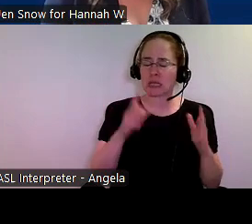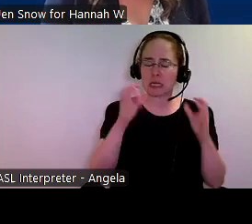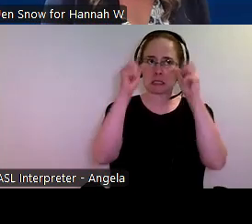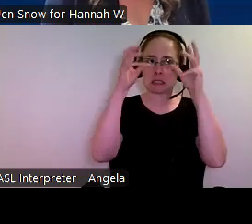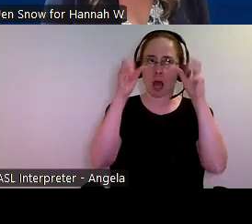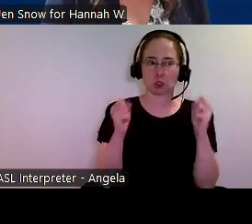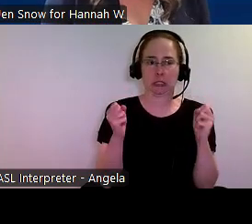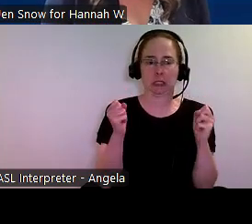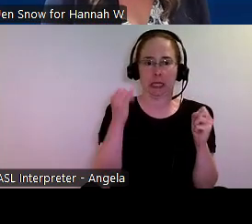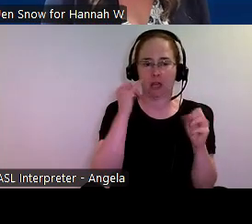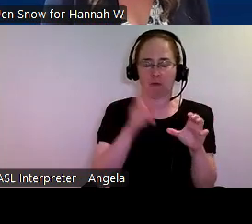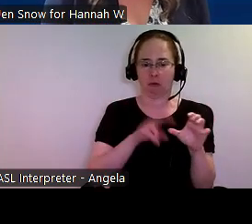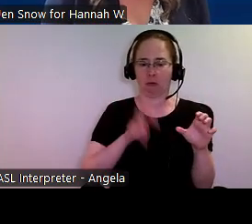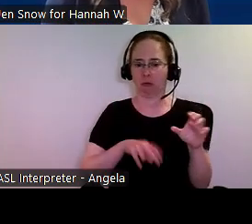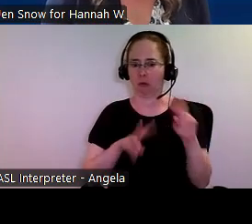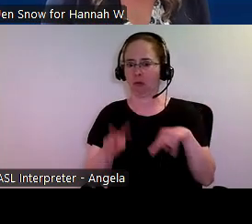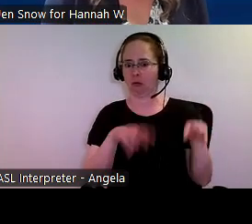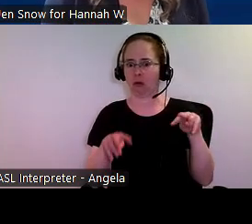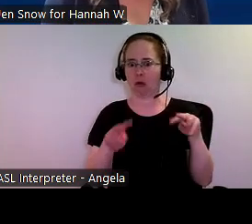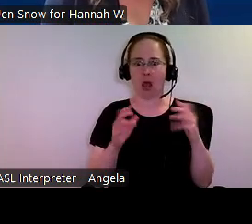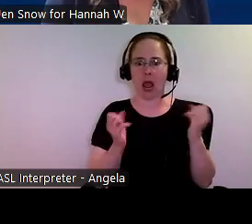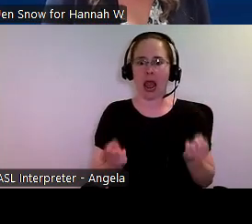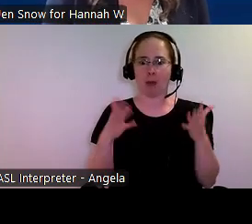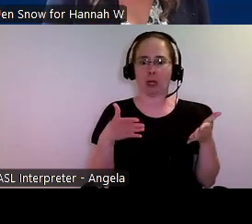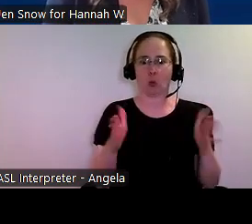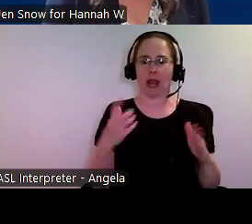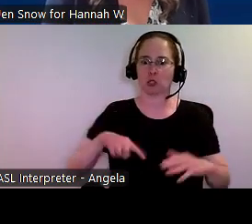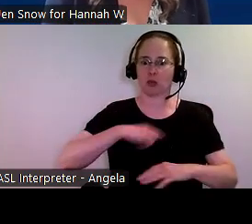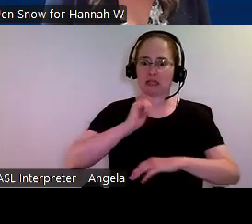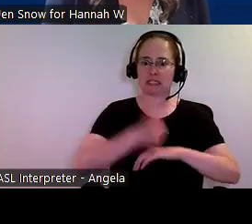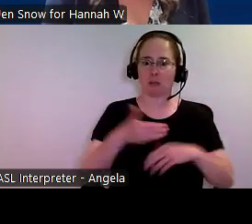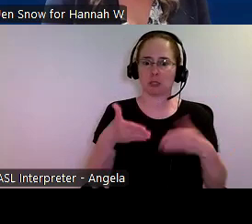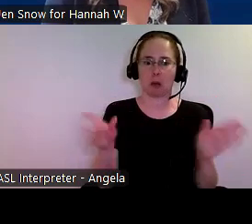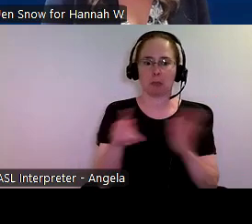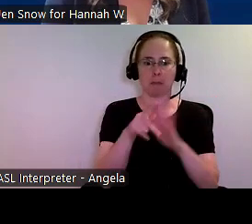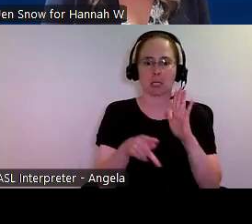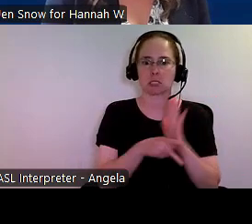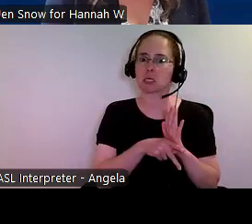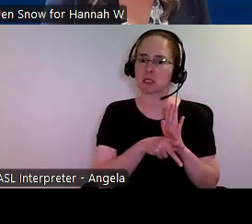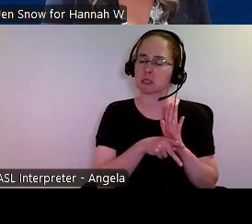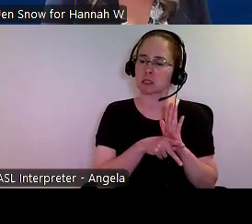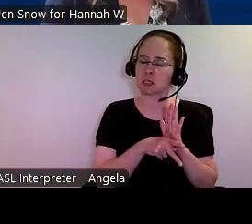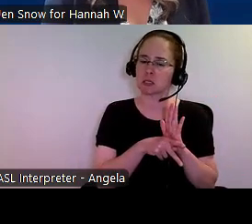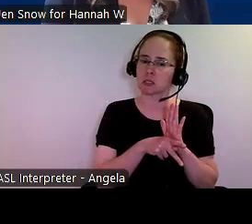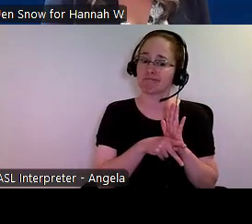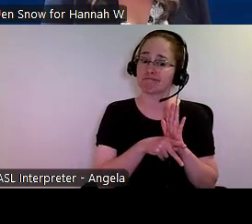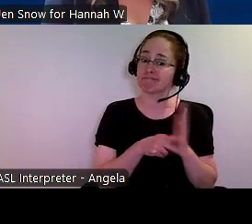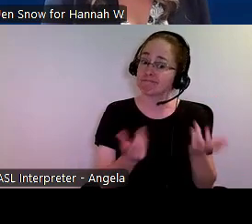when you step back and look at the number of ways that we've established public policies that